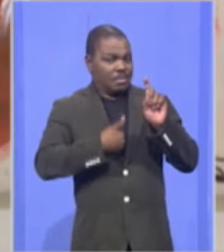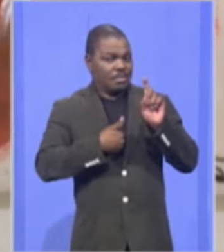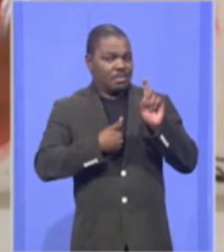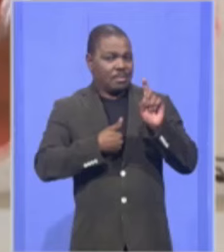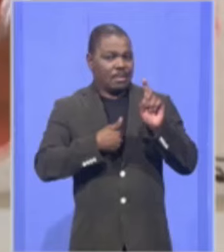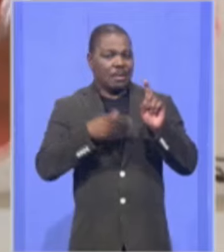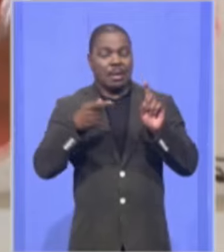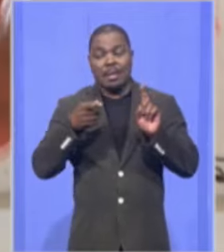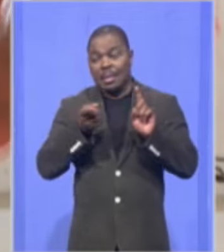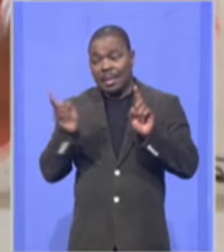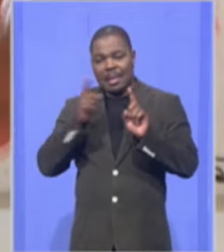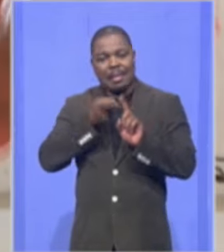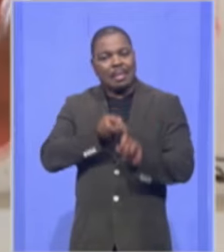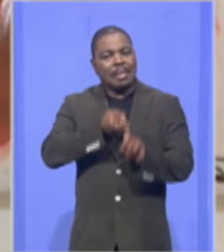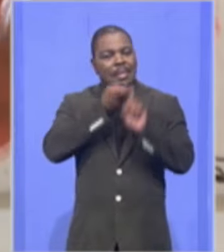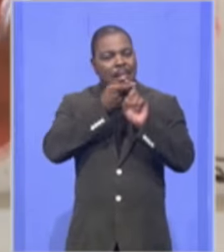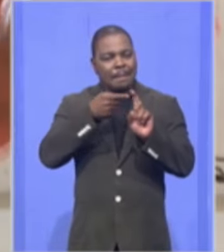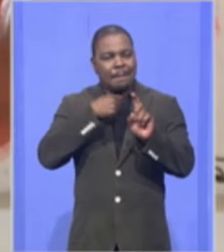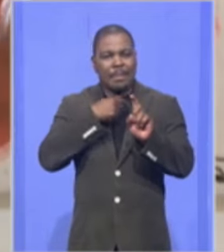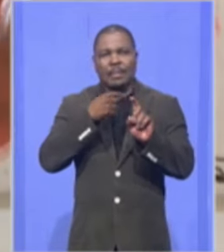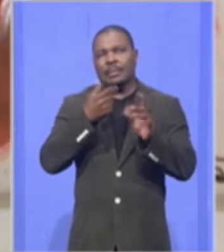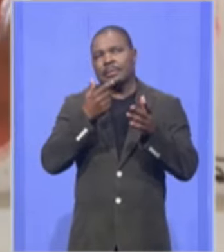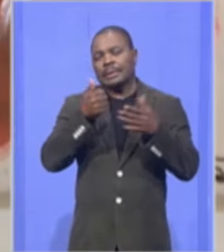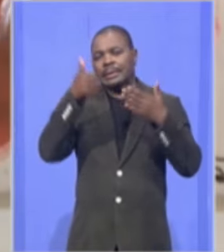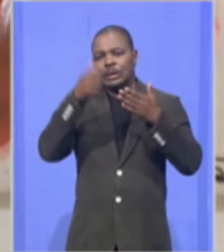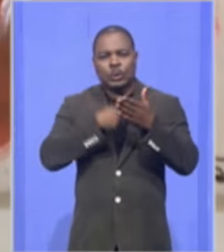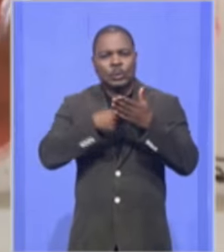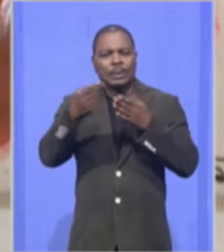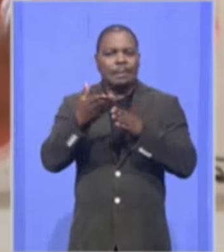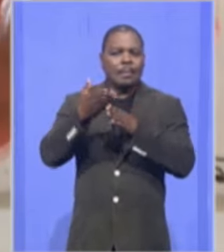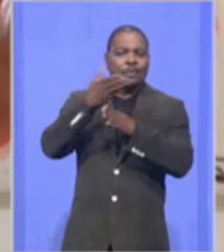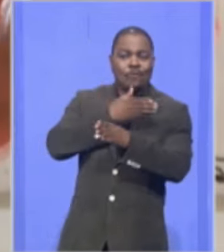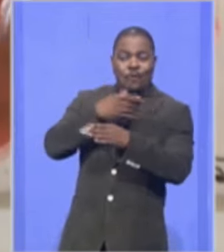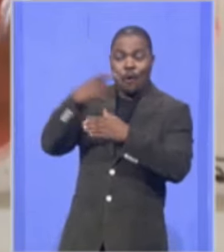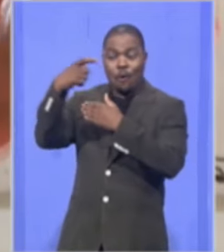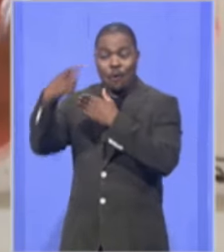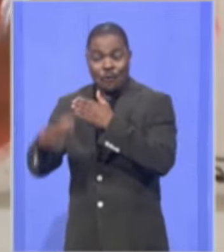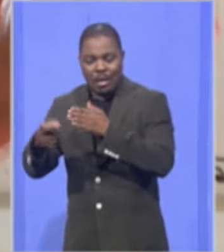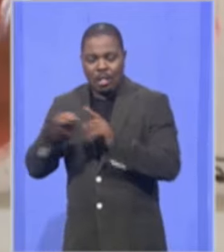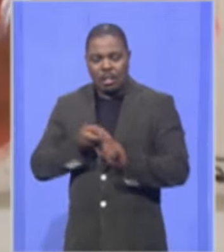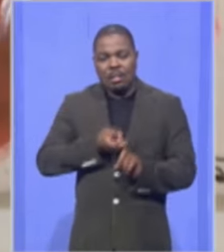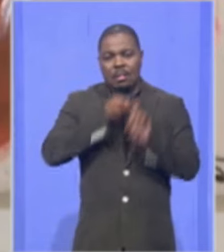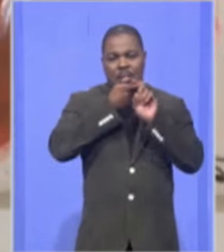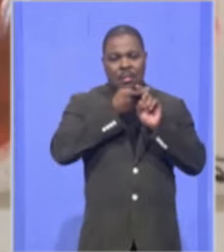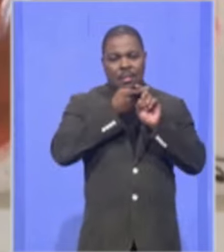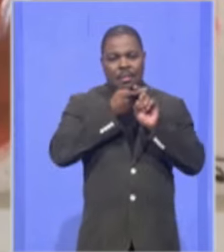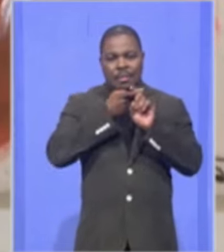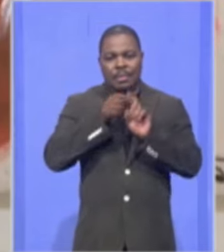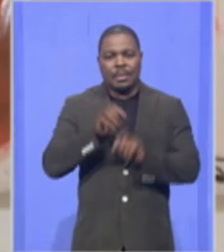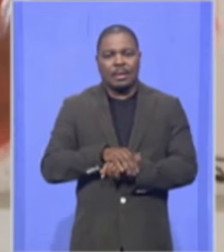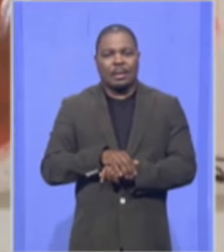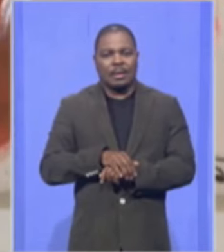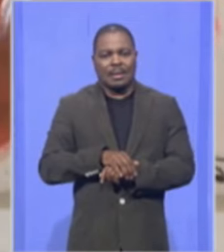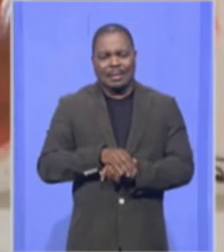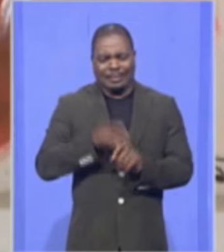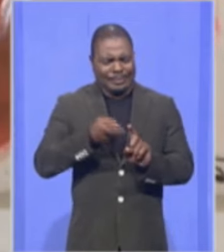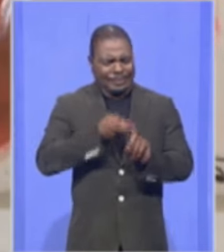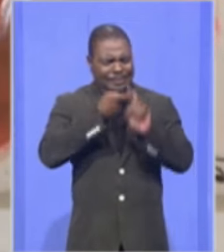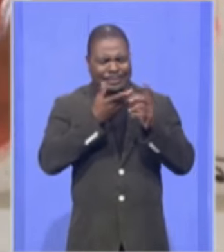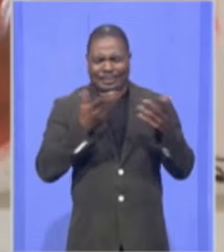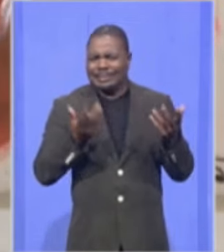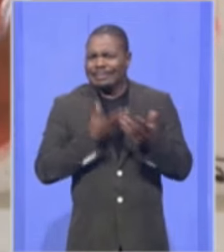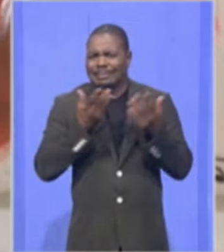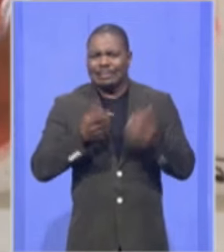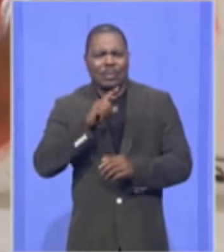about 6 weeks before the conference, and the suspension was unconventional in that it didn't